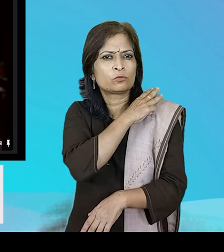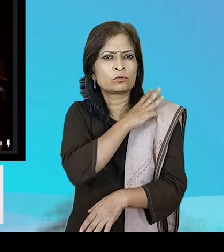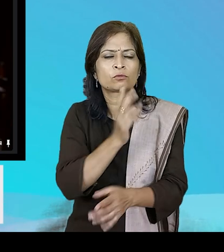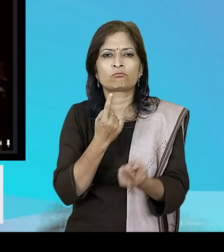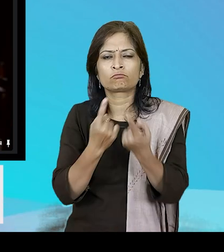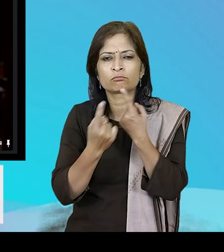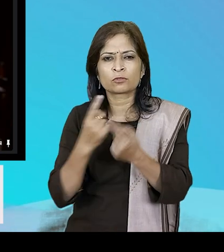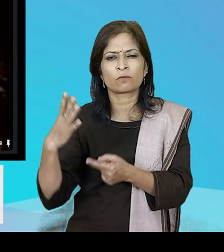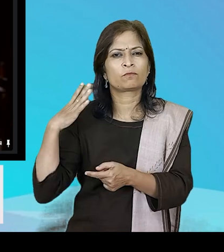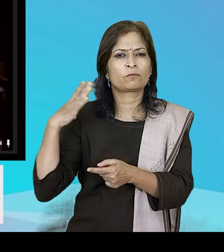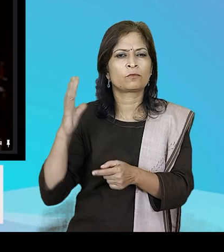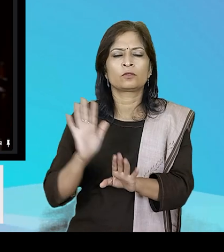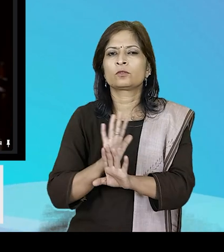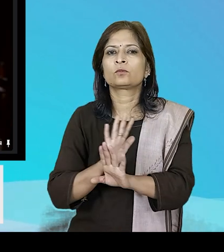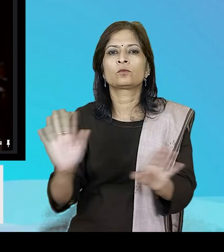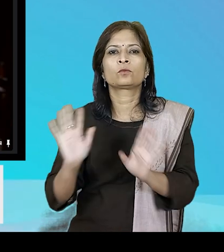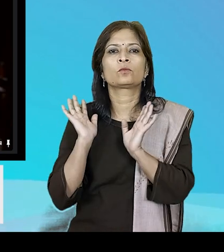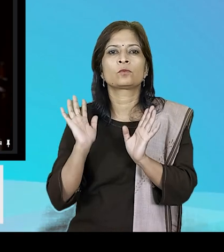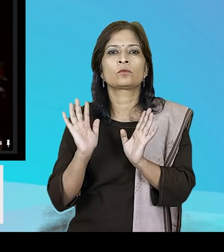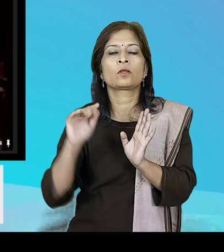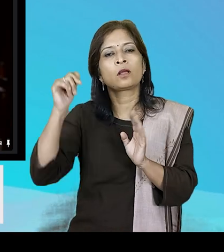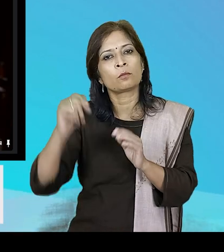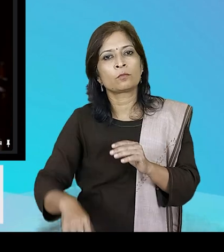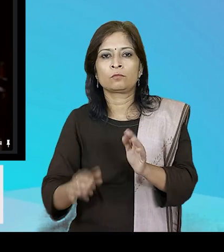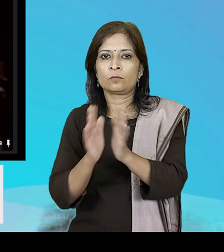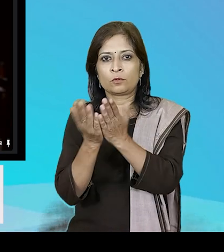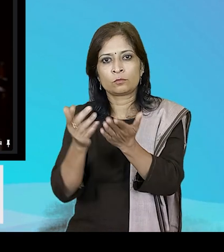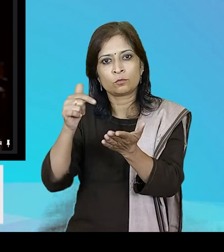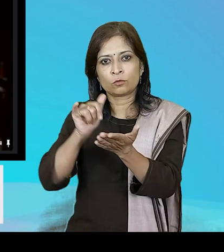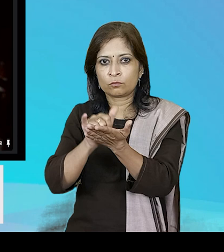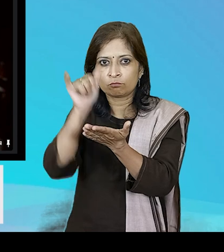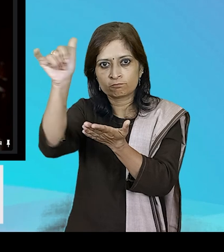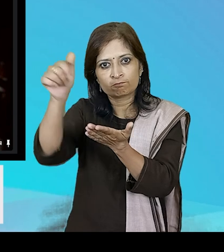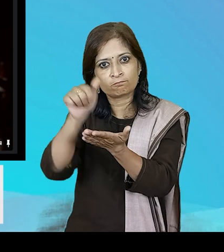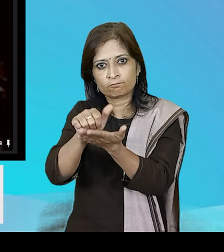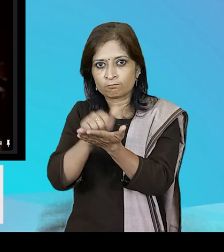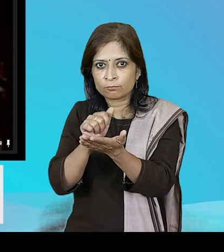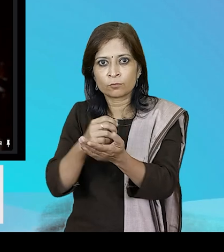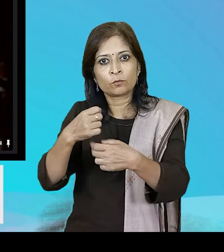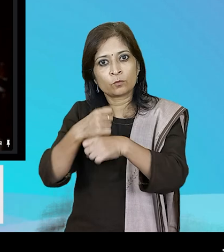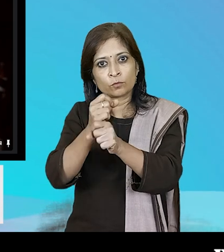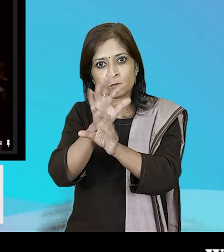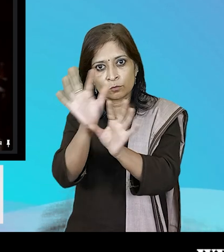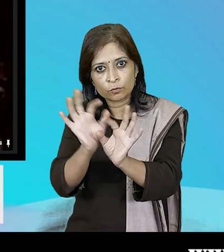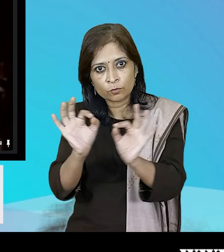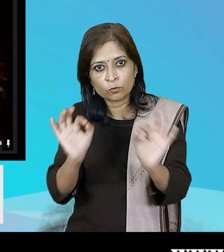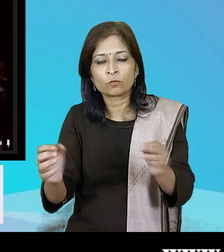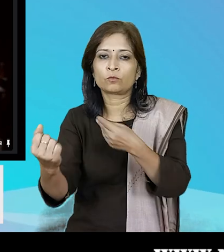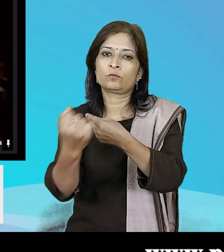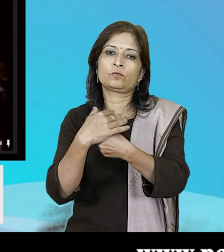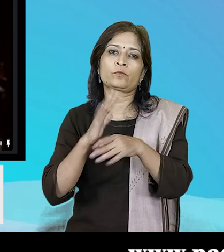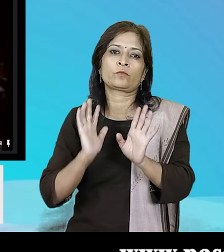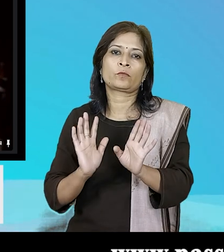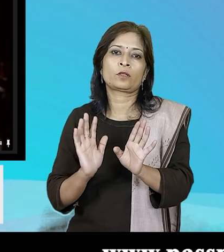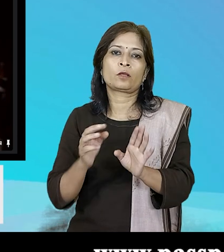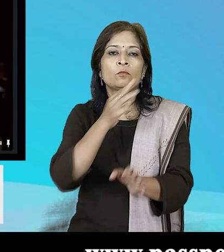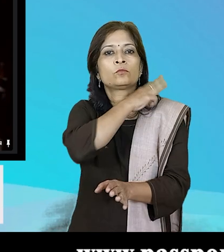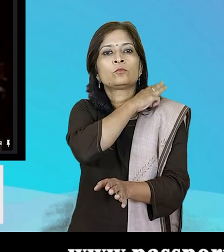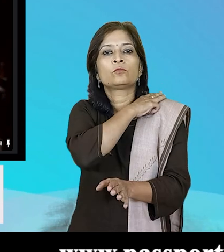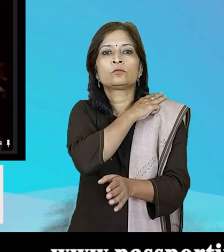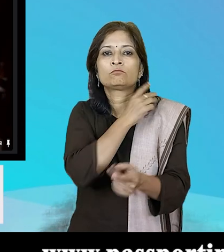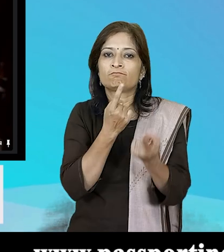to verify your Okay. antecedents. We will Mhm. dispatch the passport before that.